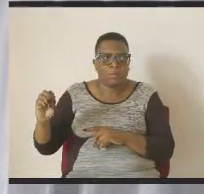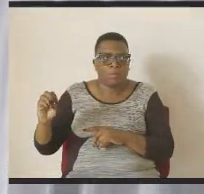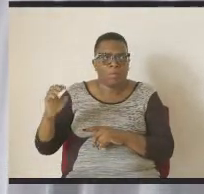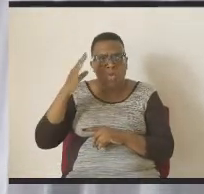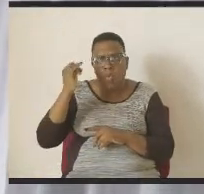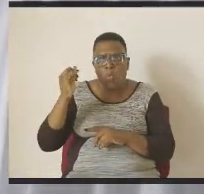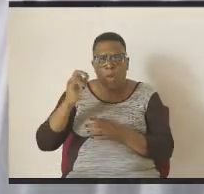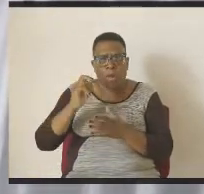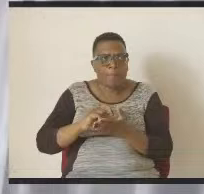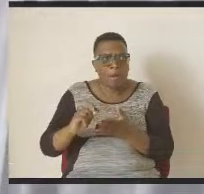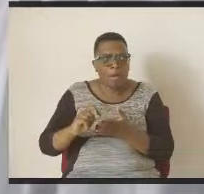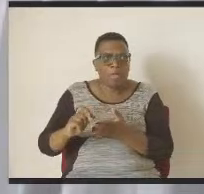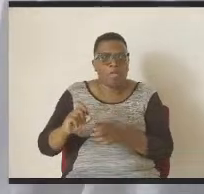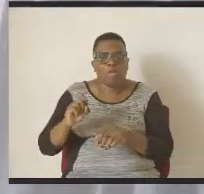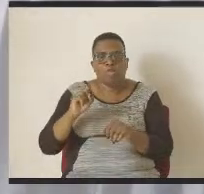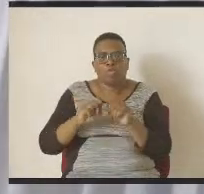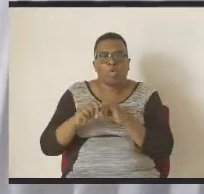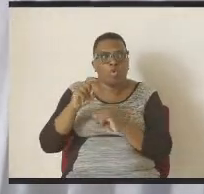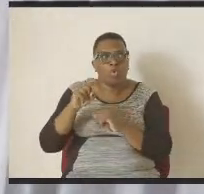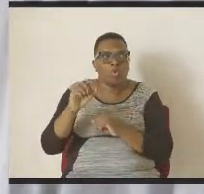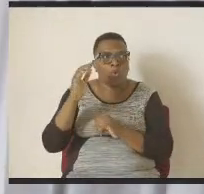may know the